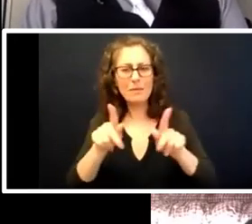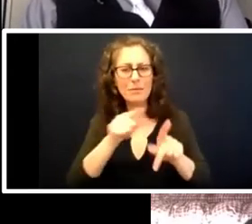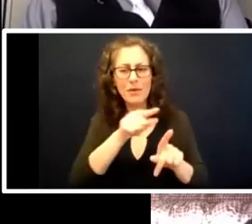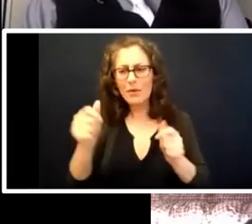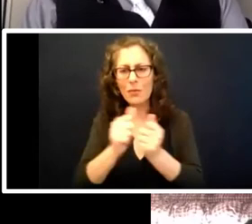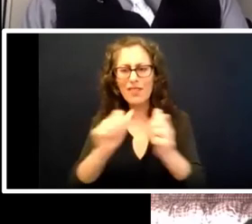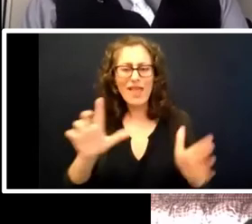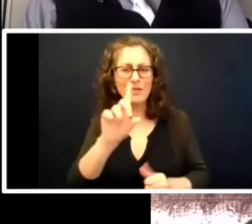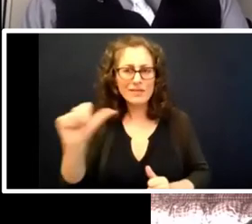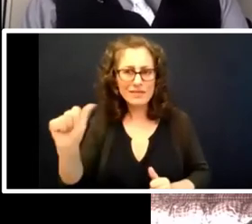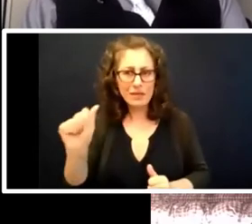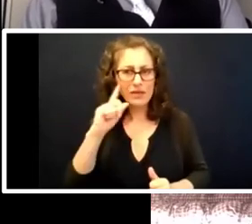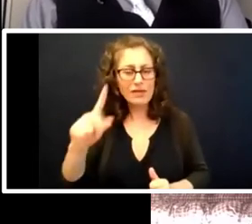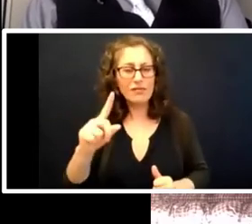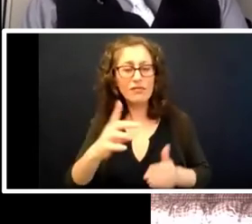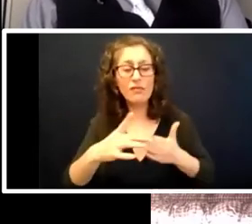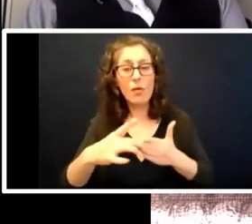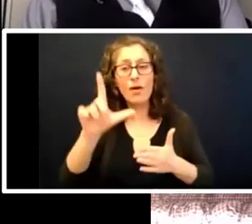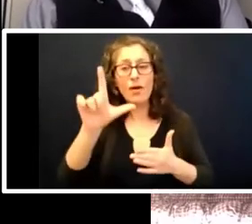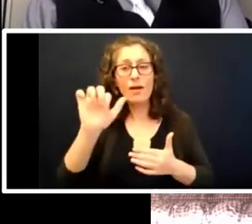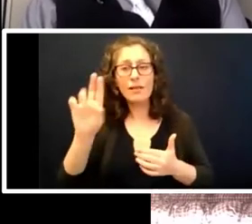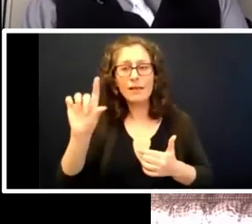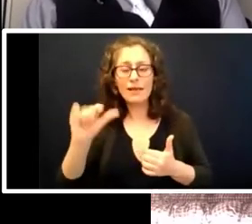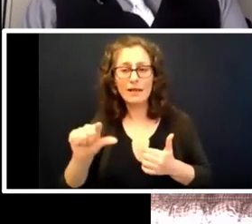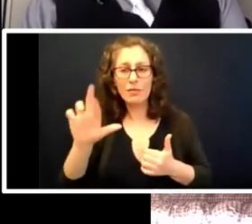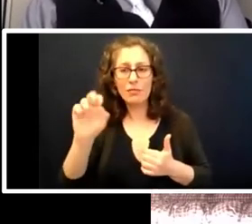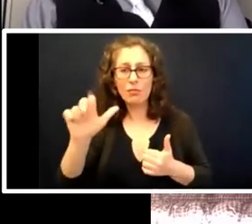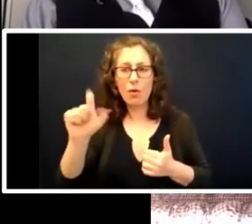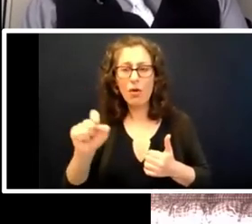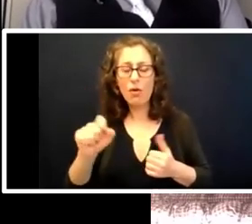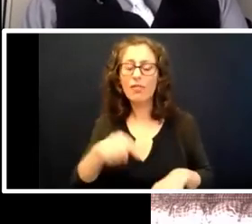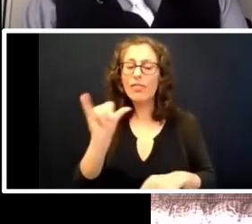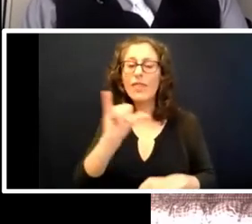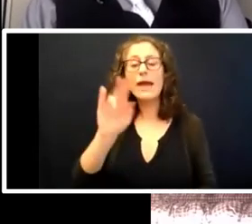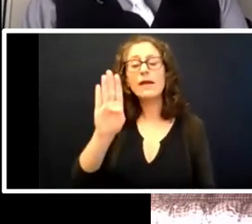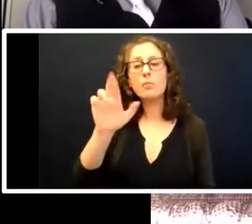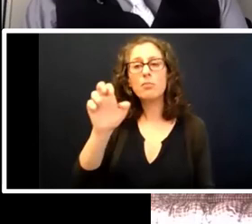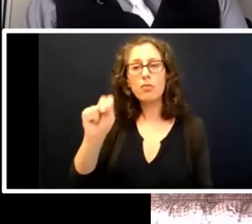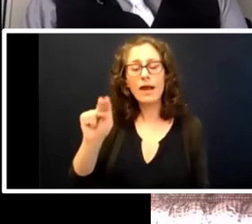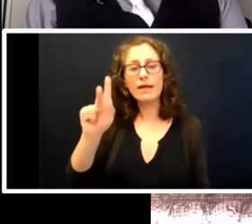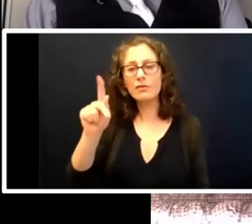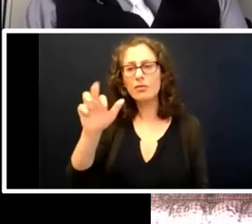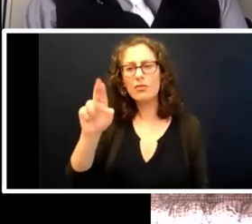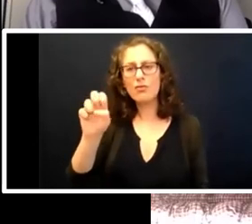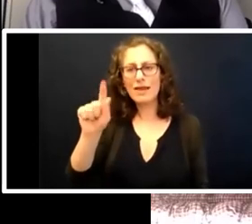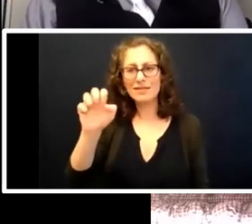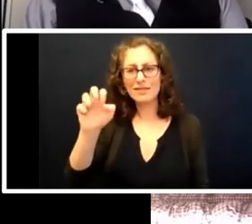roles, like Bryan Cranston in The Upside. And every movie makes the